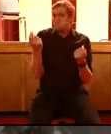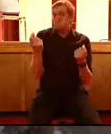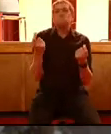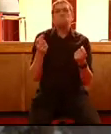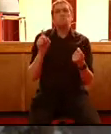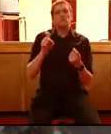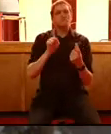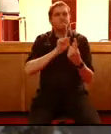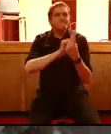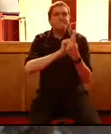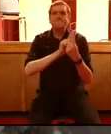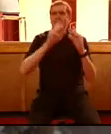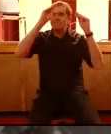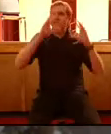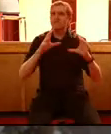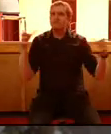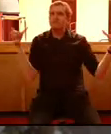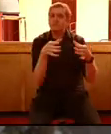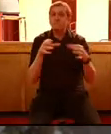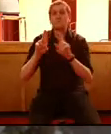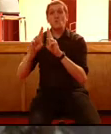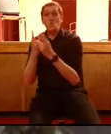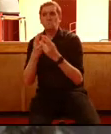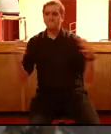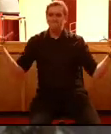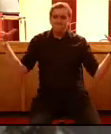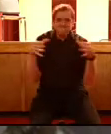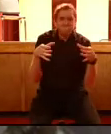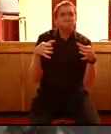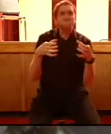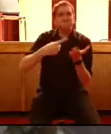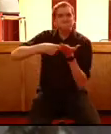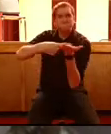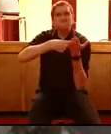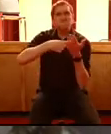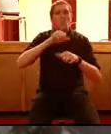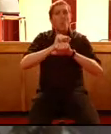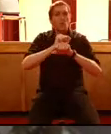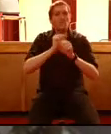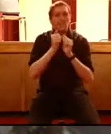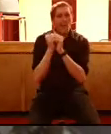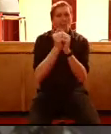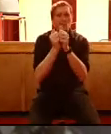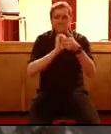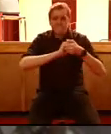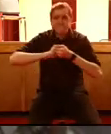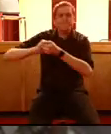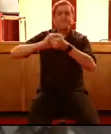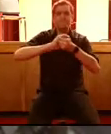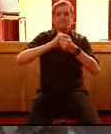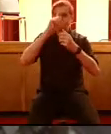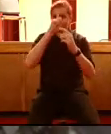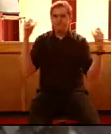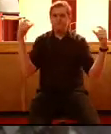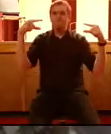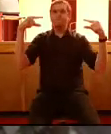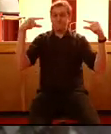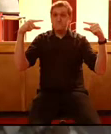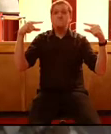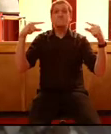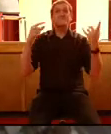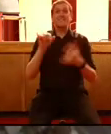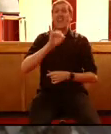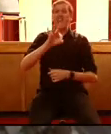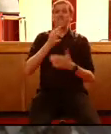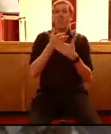together with these teachers and the union and actually try to start working together, get on the same page, because in the end, when there's